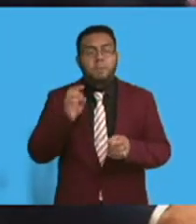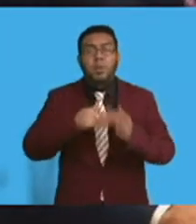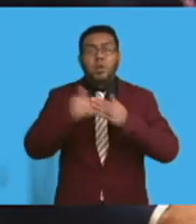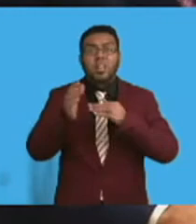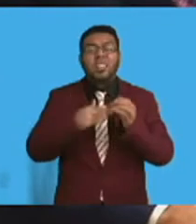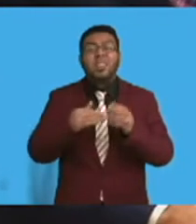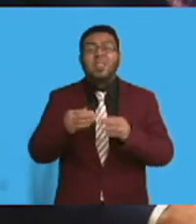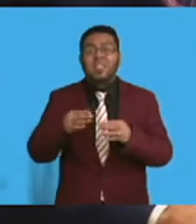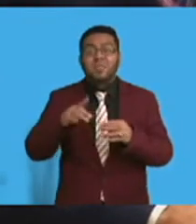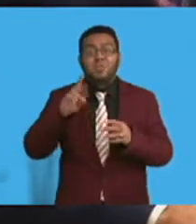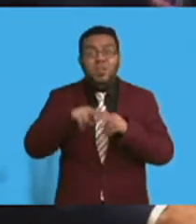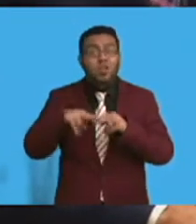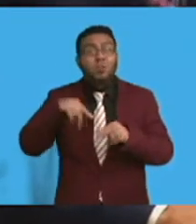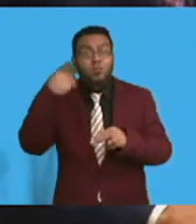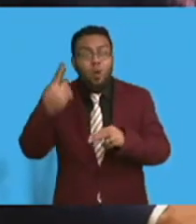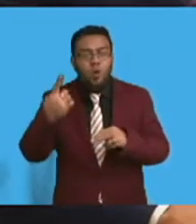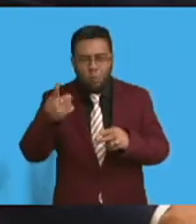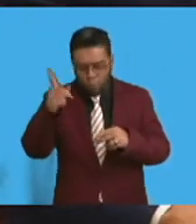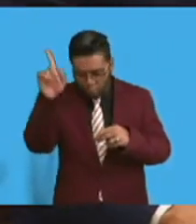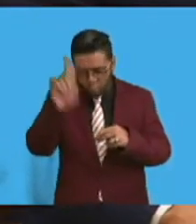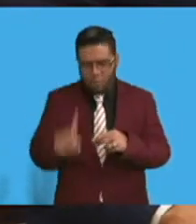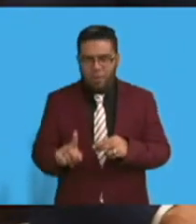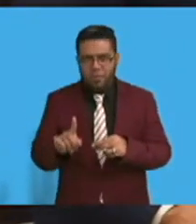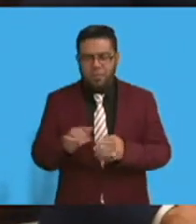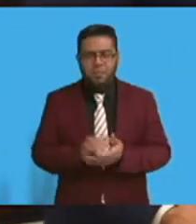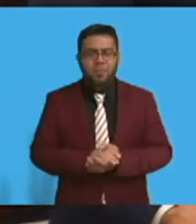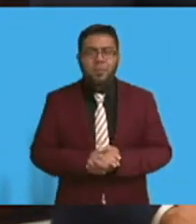today, specifically this evening through this national budget, Madam Speaker. Madam Speaker, this